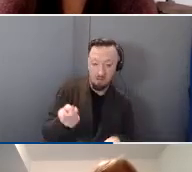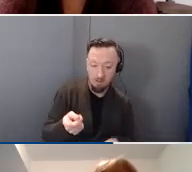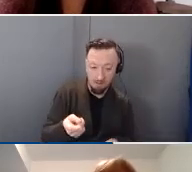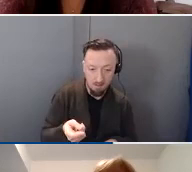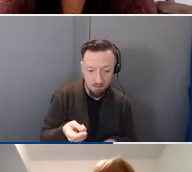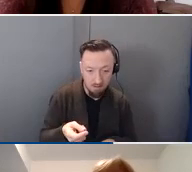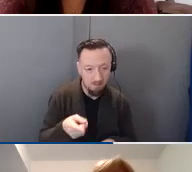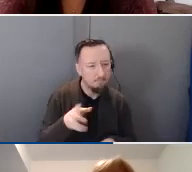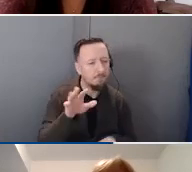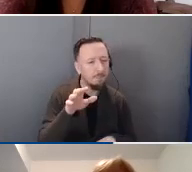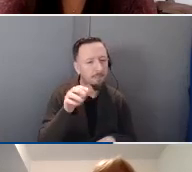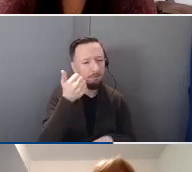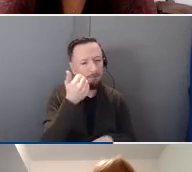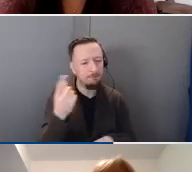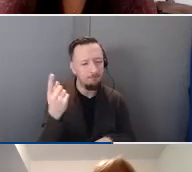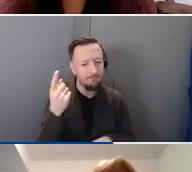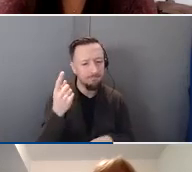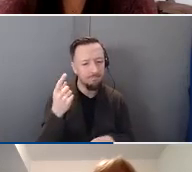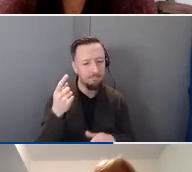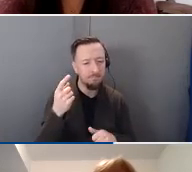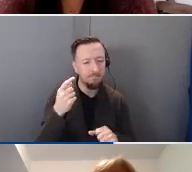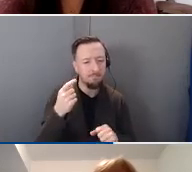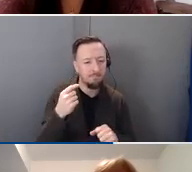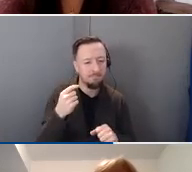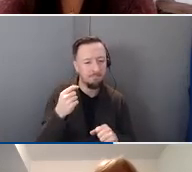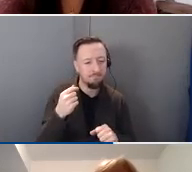Does anyone know if